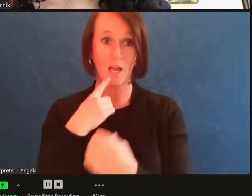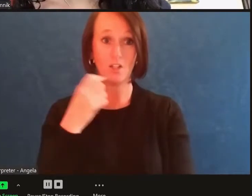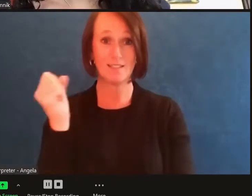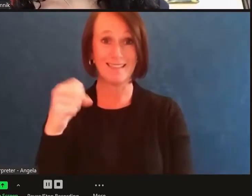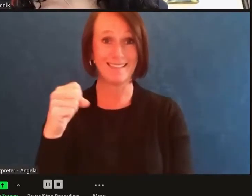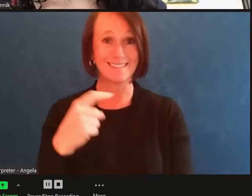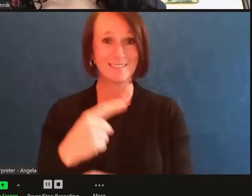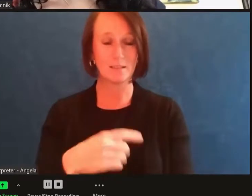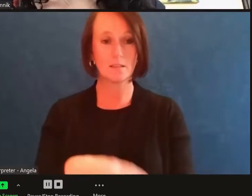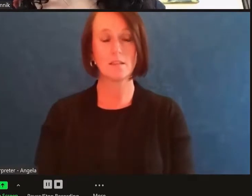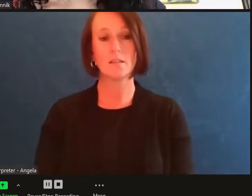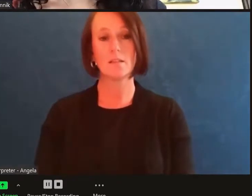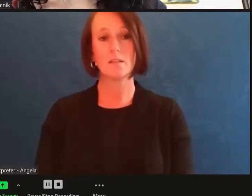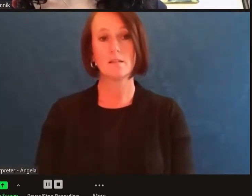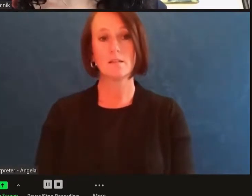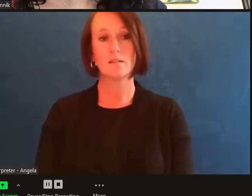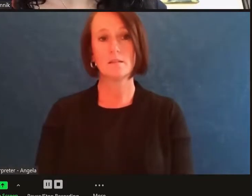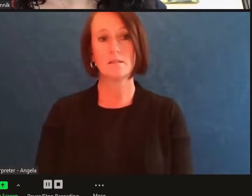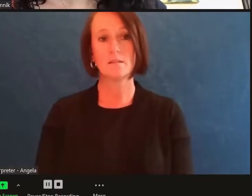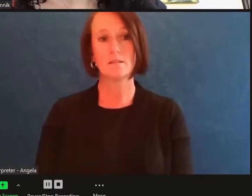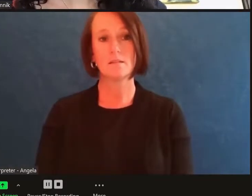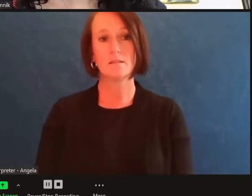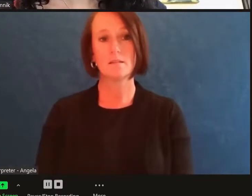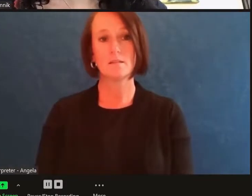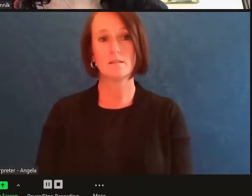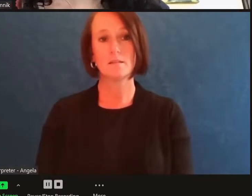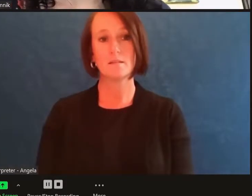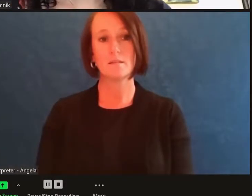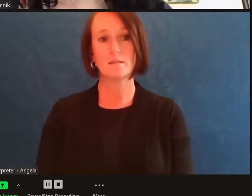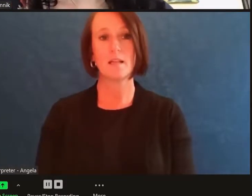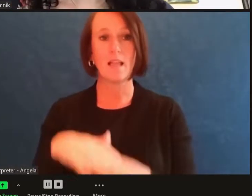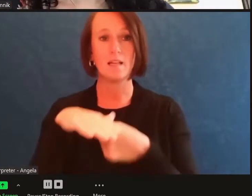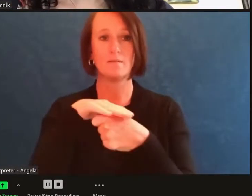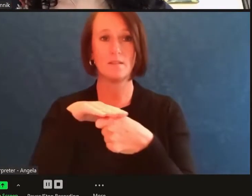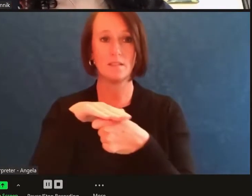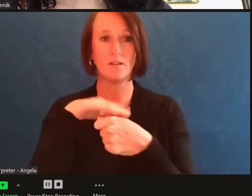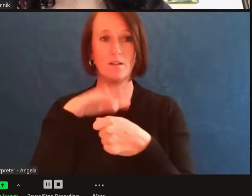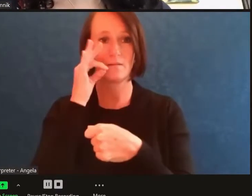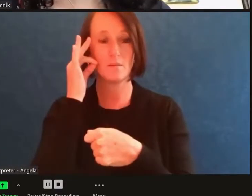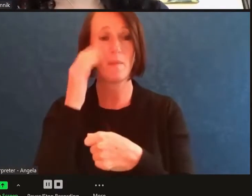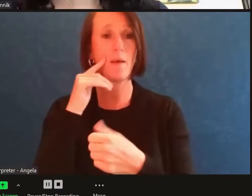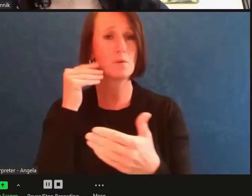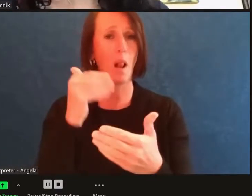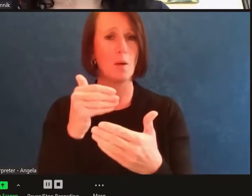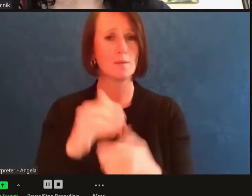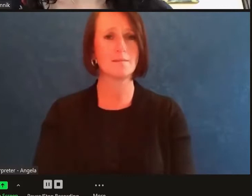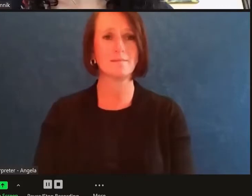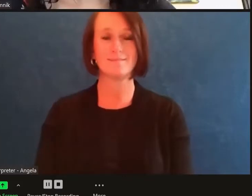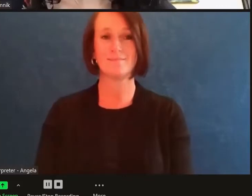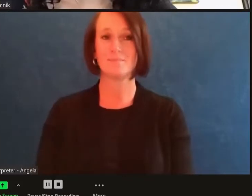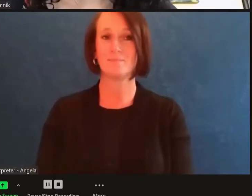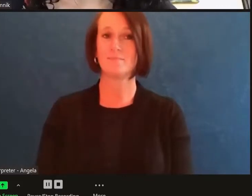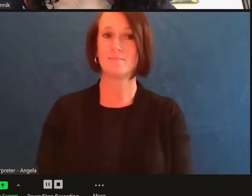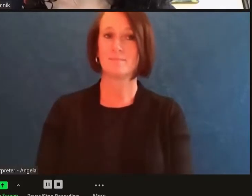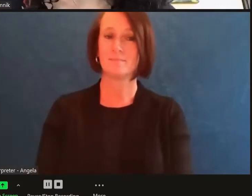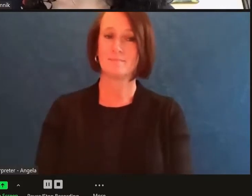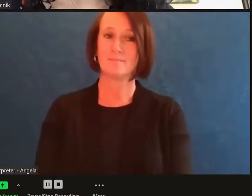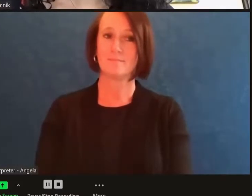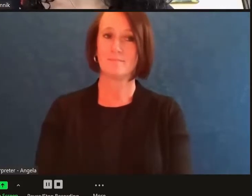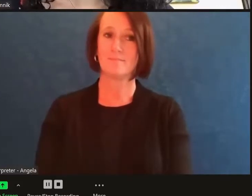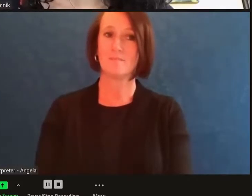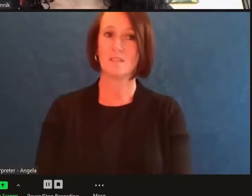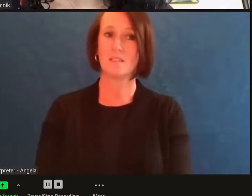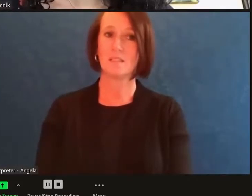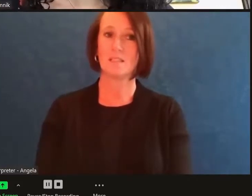correct. Mbooni district of Kenya. That was pretty good. Oh, good. With the M, you're sort of